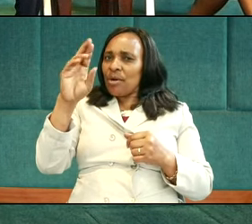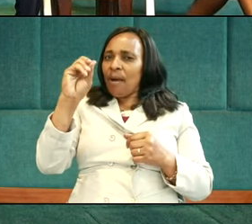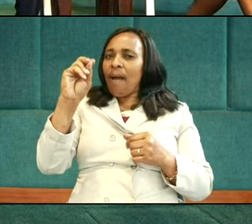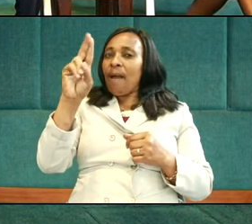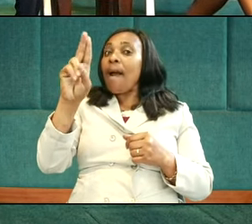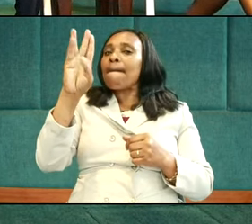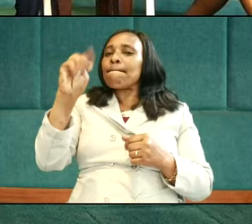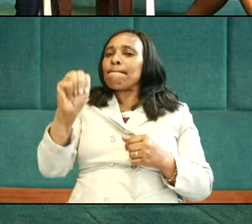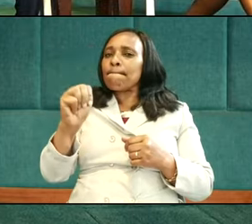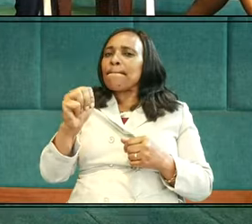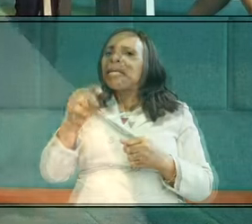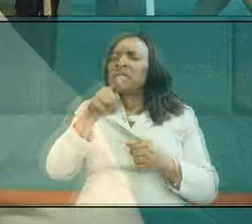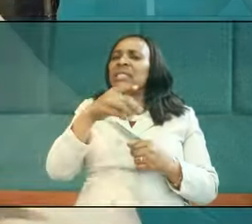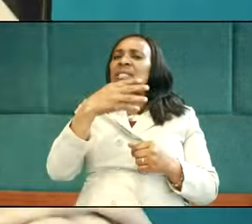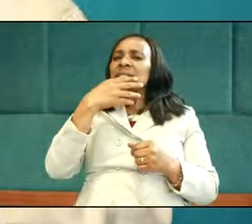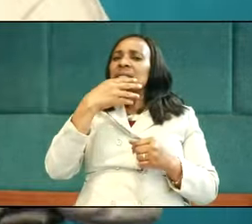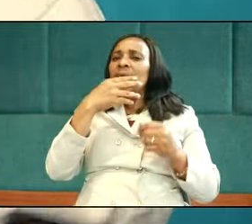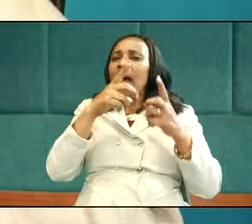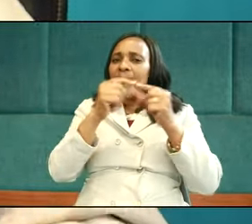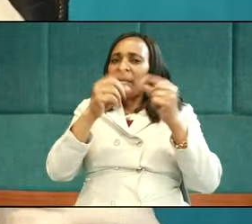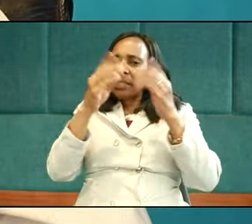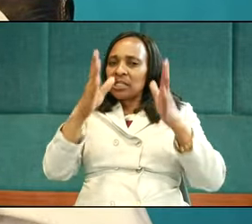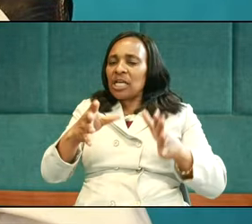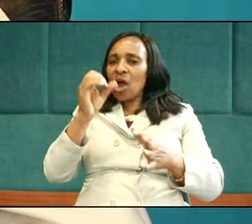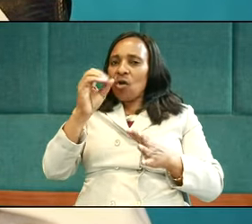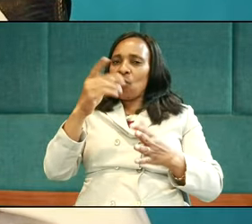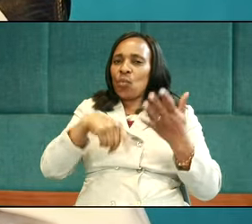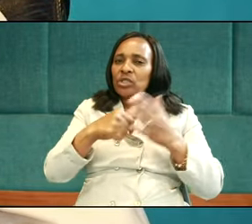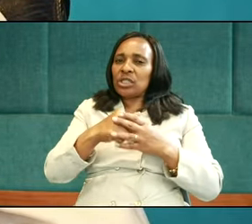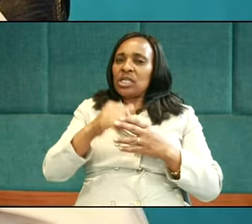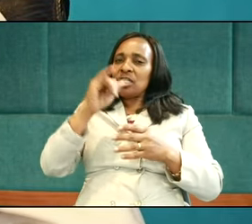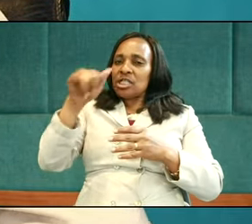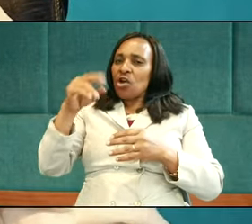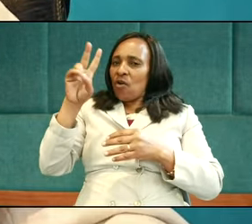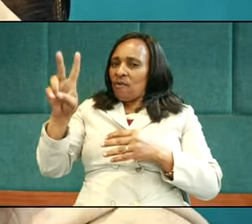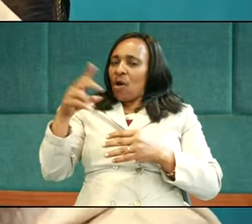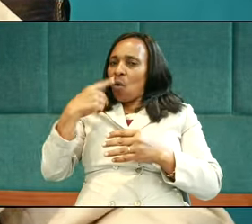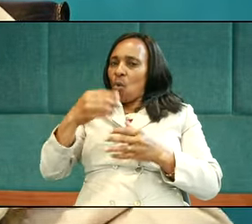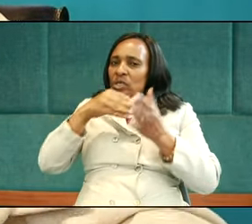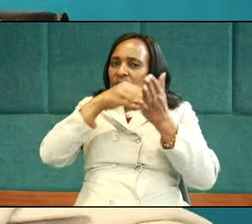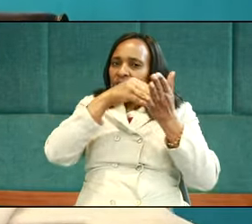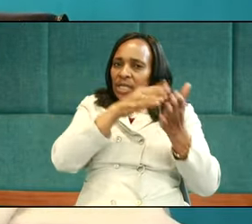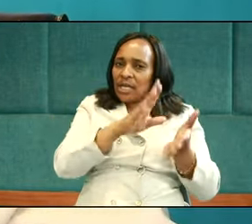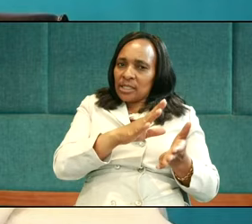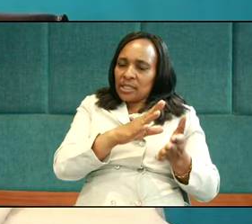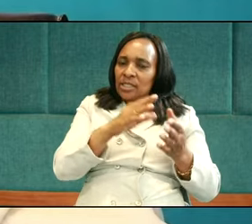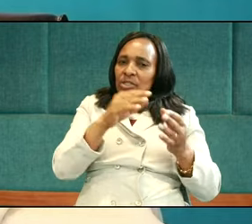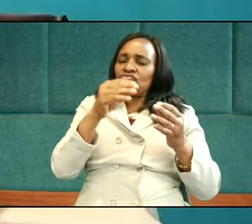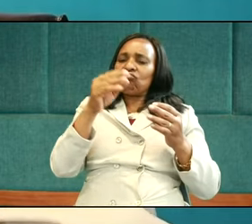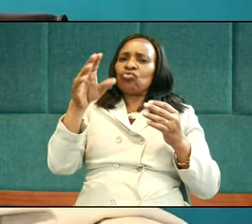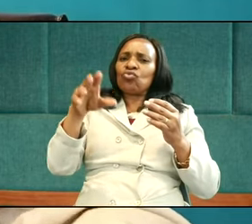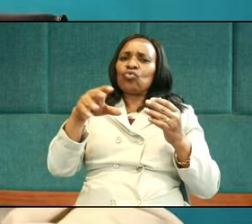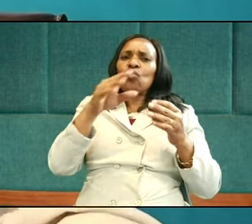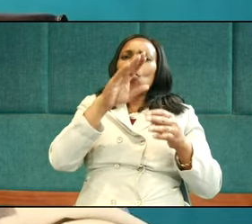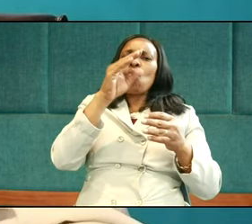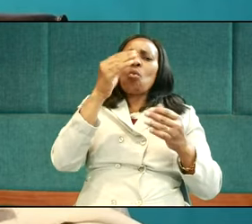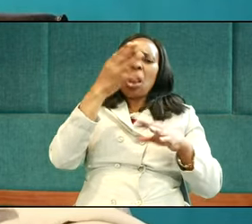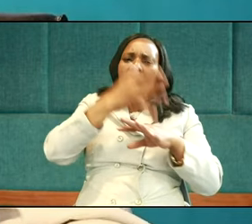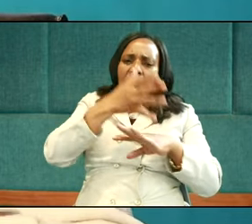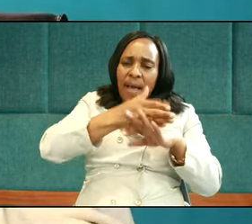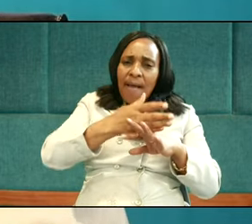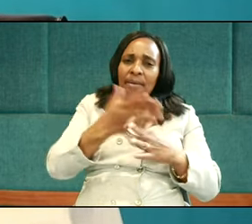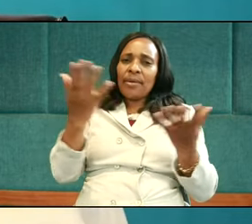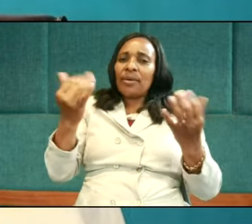mm-hmm. was a messenger of Rehoboam, who was sent to impose forced